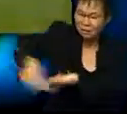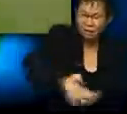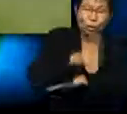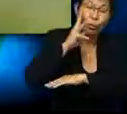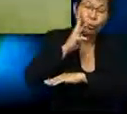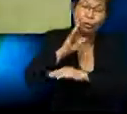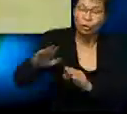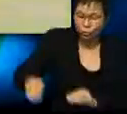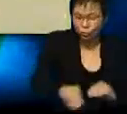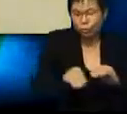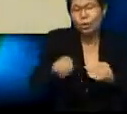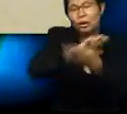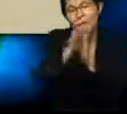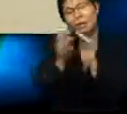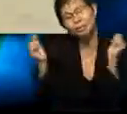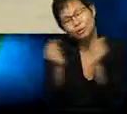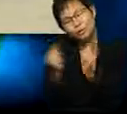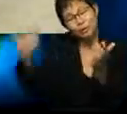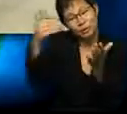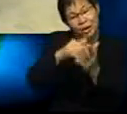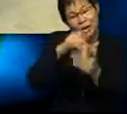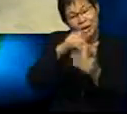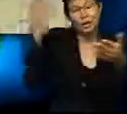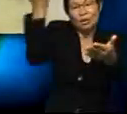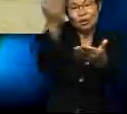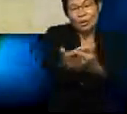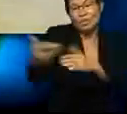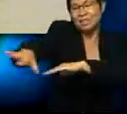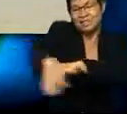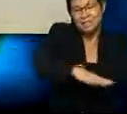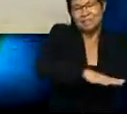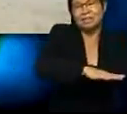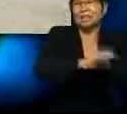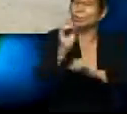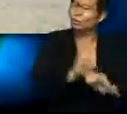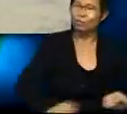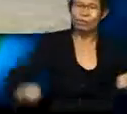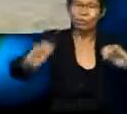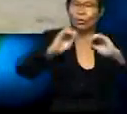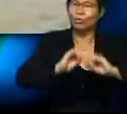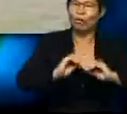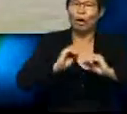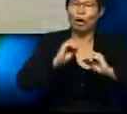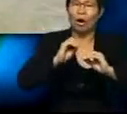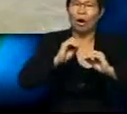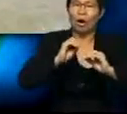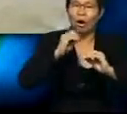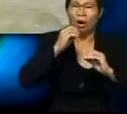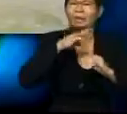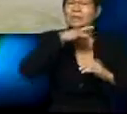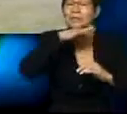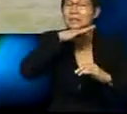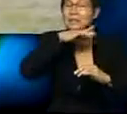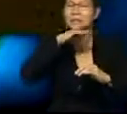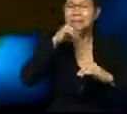it cools down again. So when it reaches the sea, there is no threat of thermal pollution